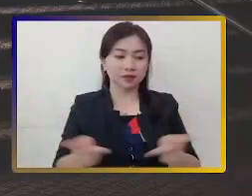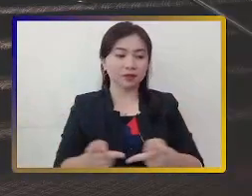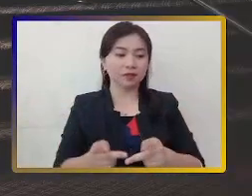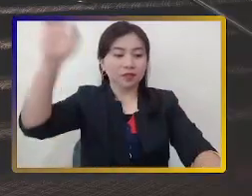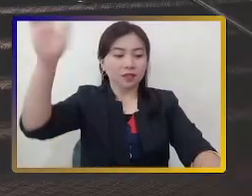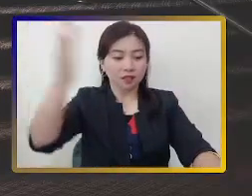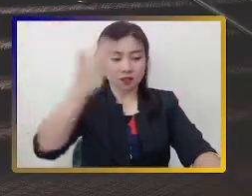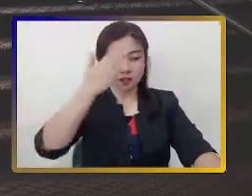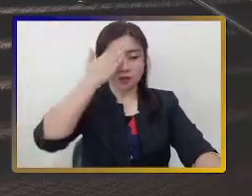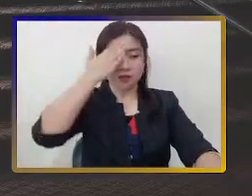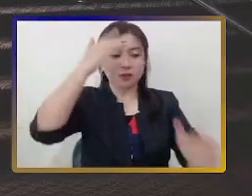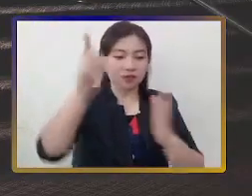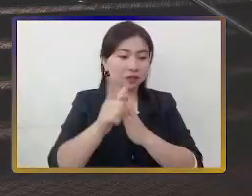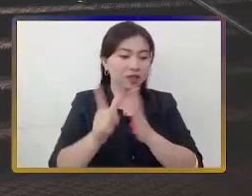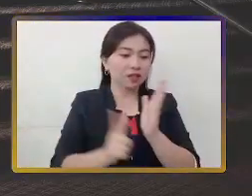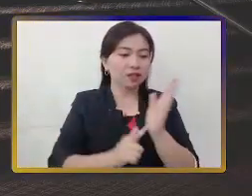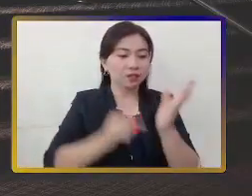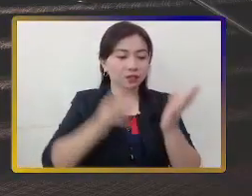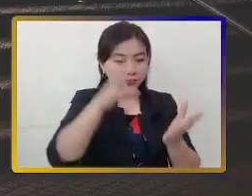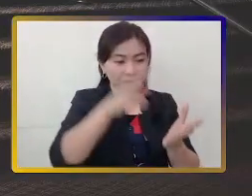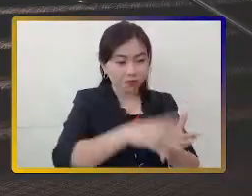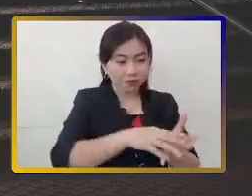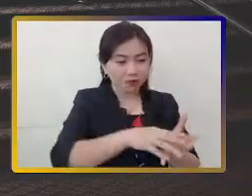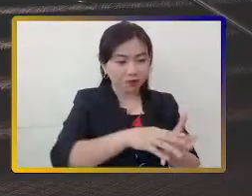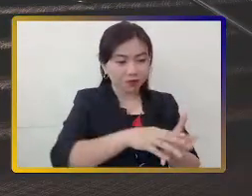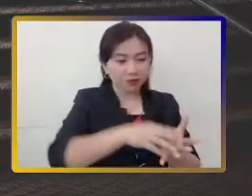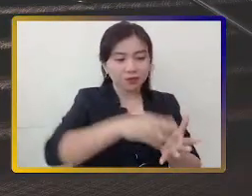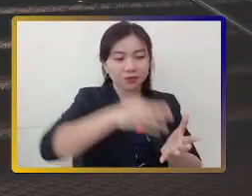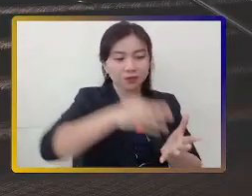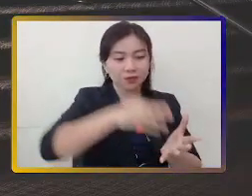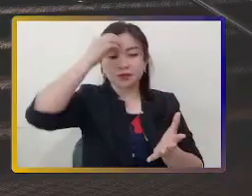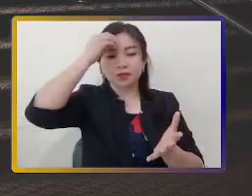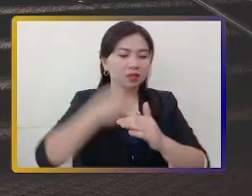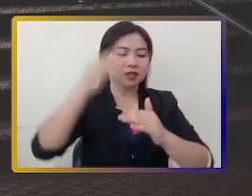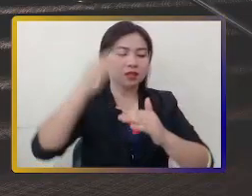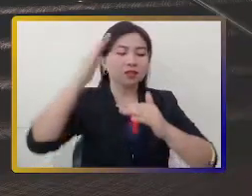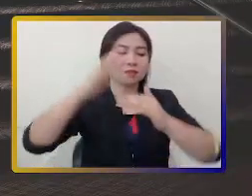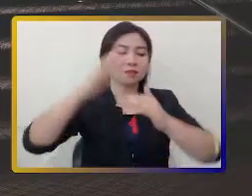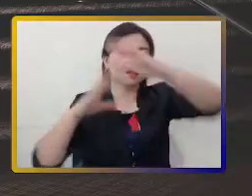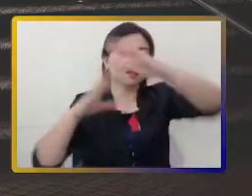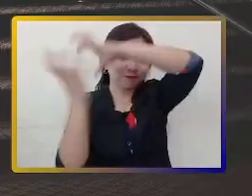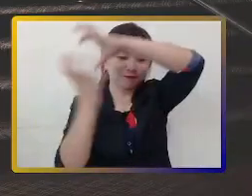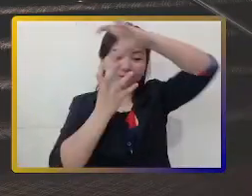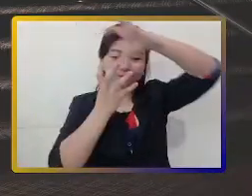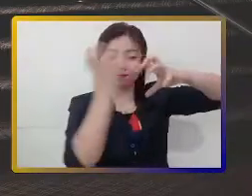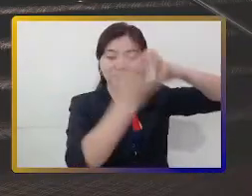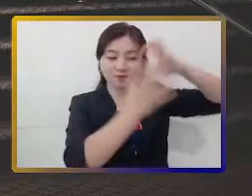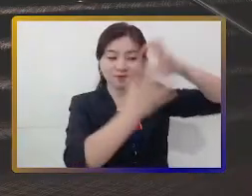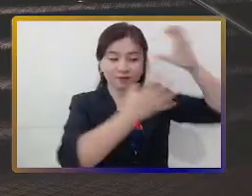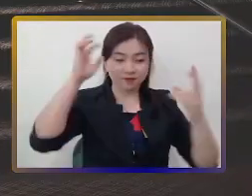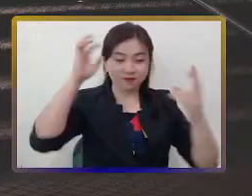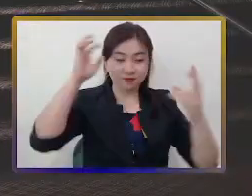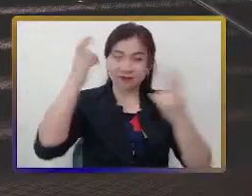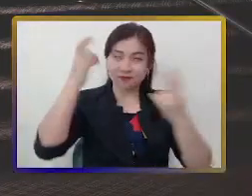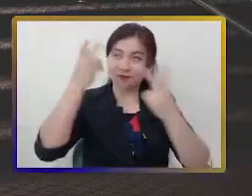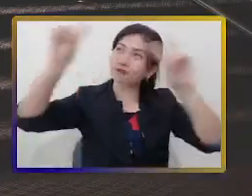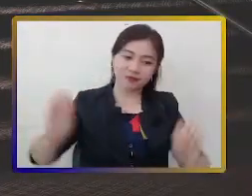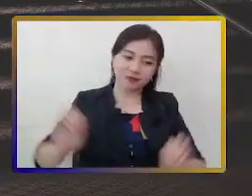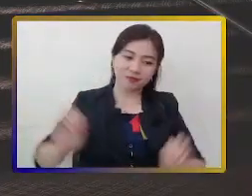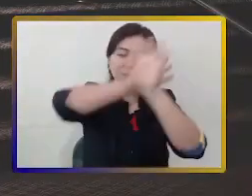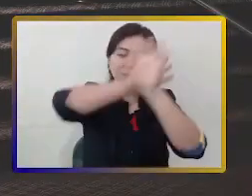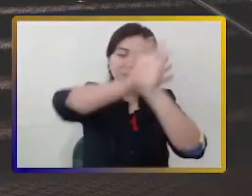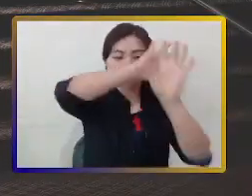side. He knows the lessons learned, and just beyond the clouds is his